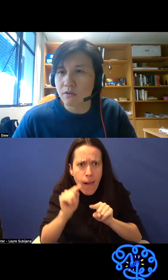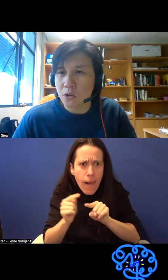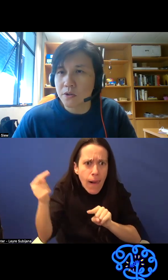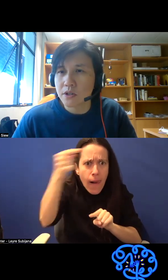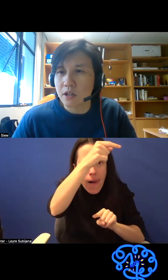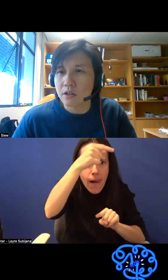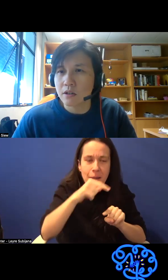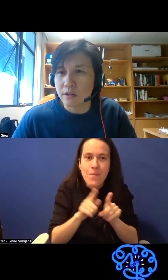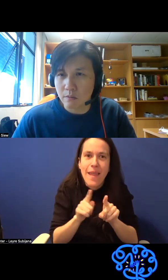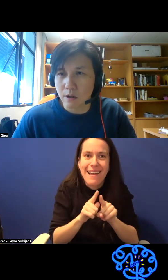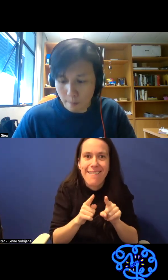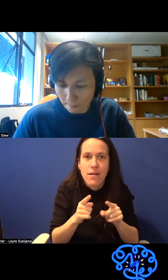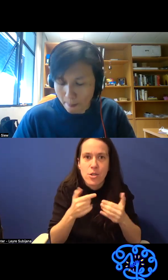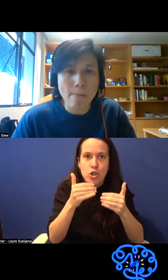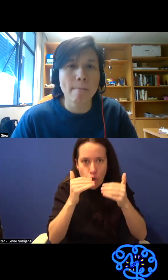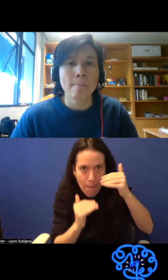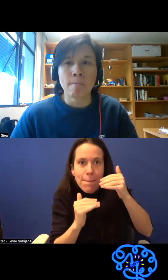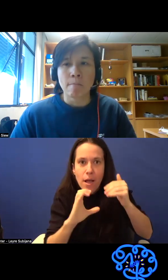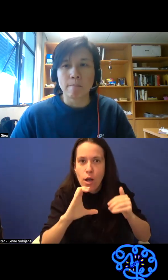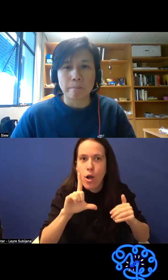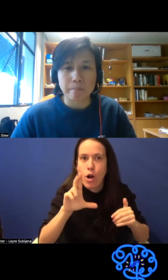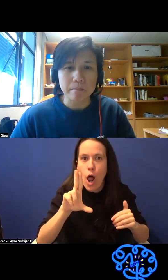subclusters of nodes in the network.